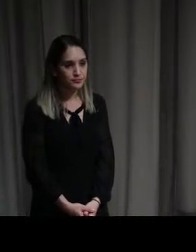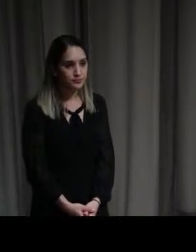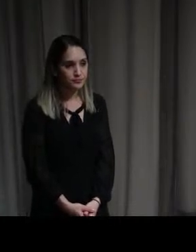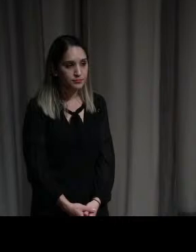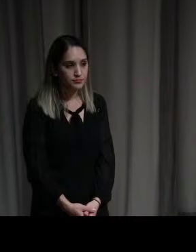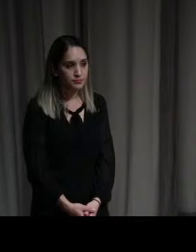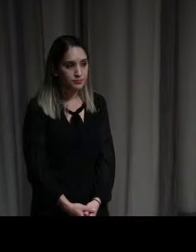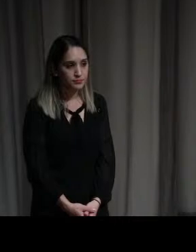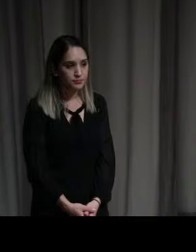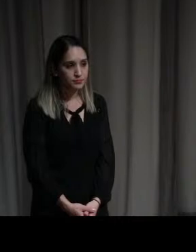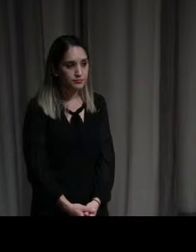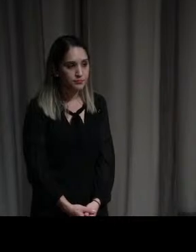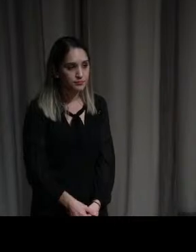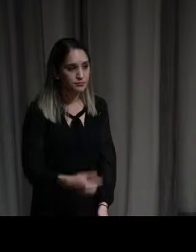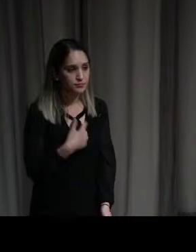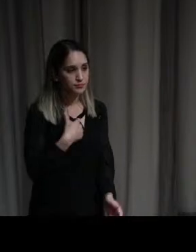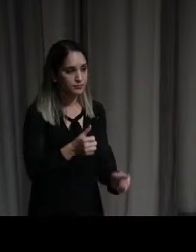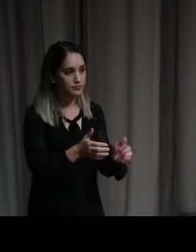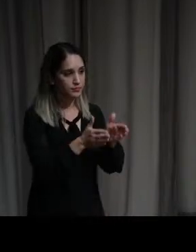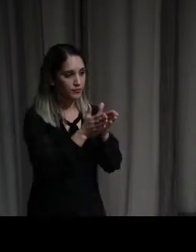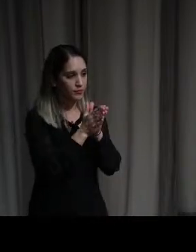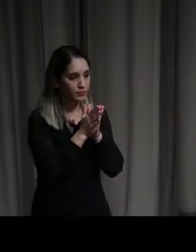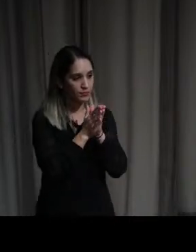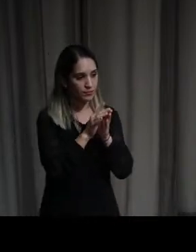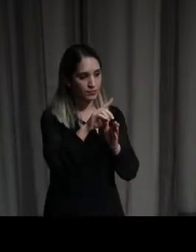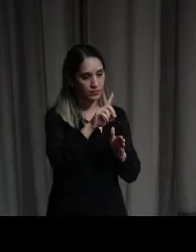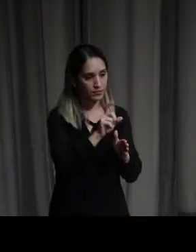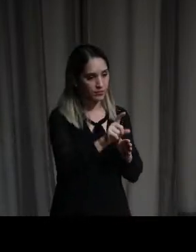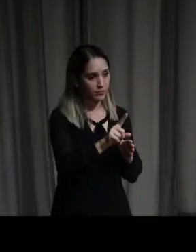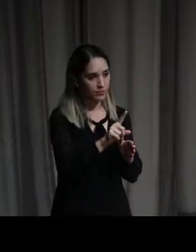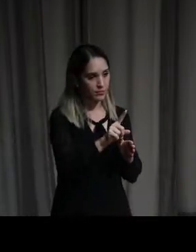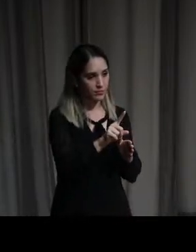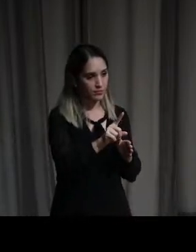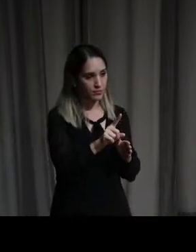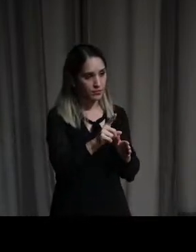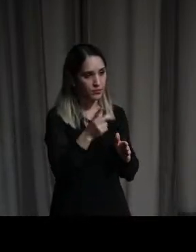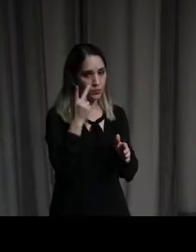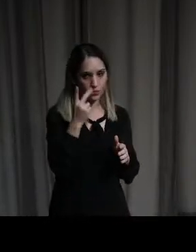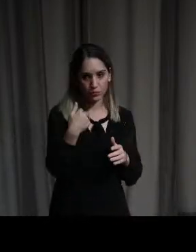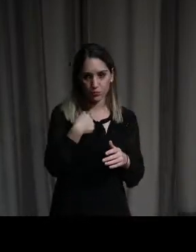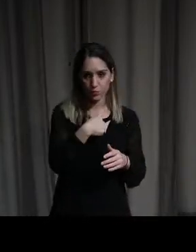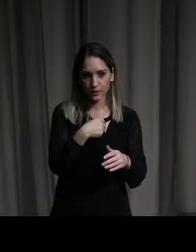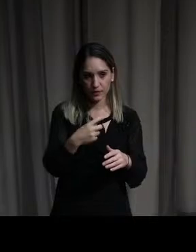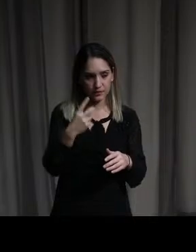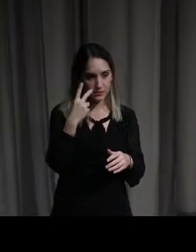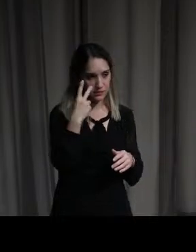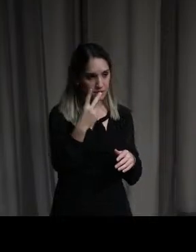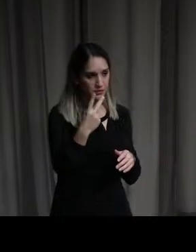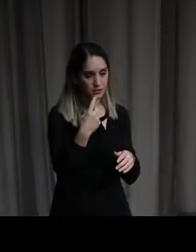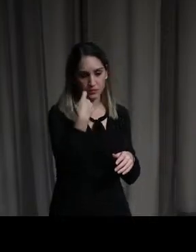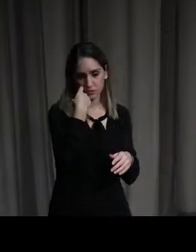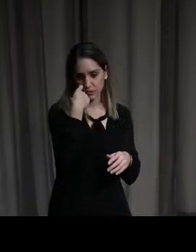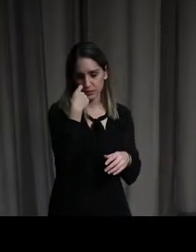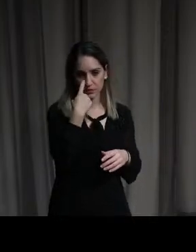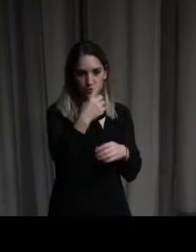I wanted to ask a question about, because we have seen in recent